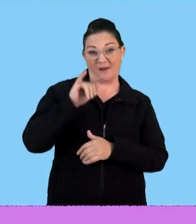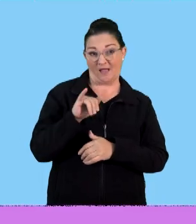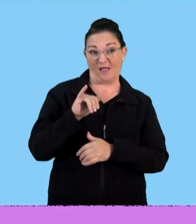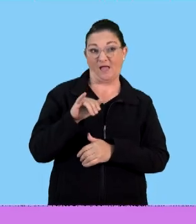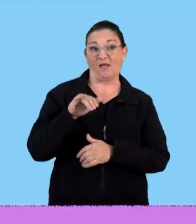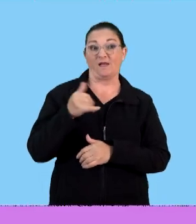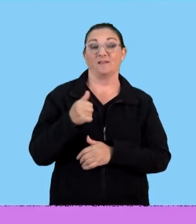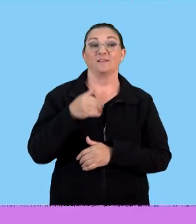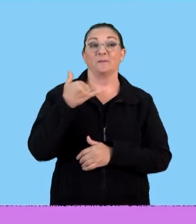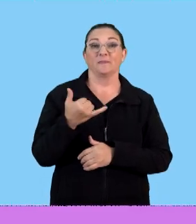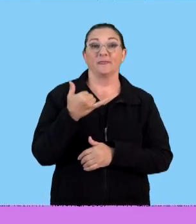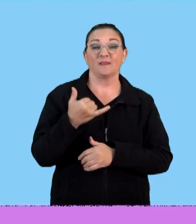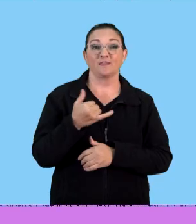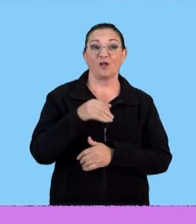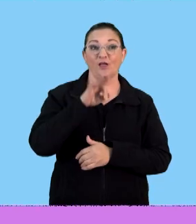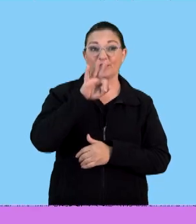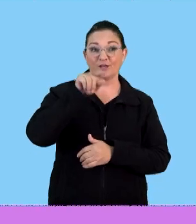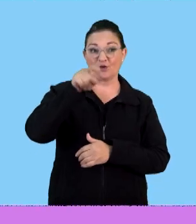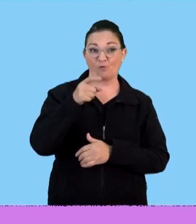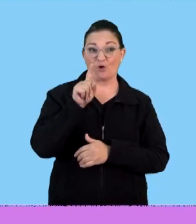we said pi equals